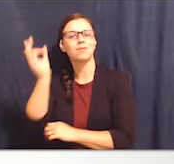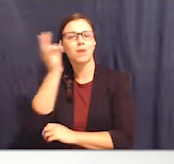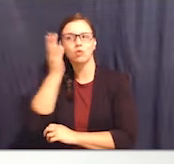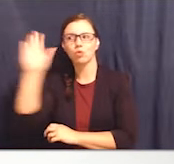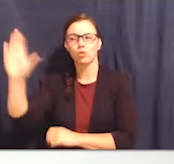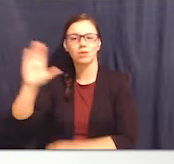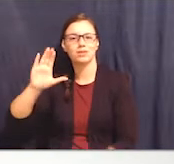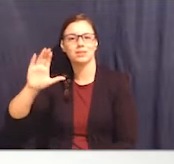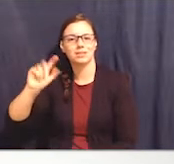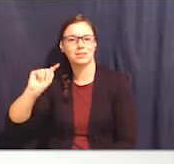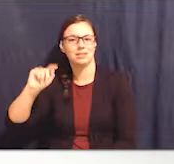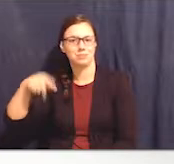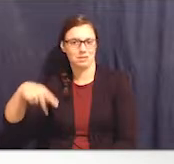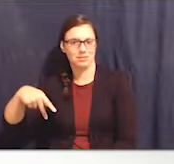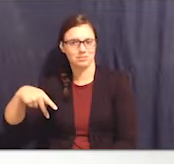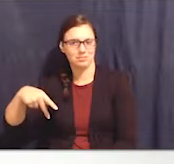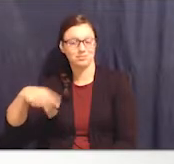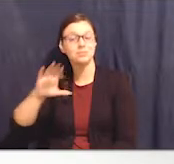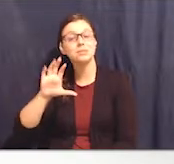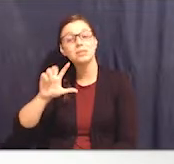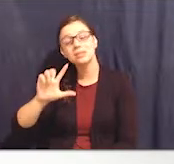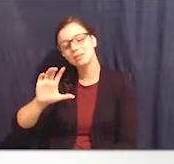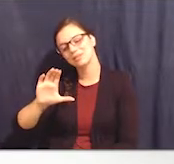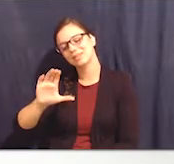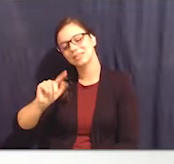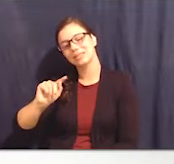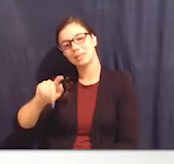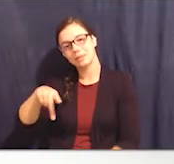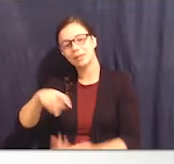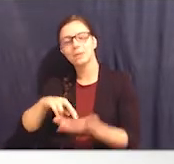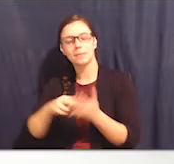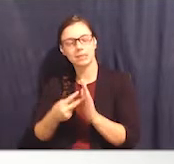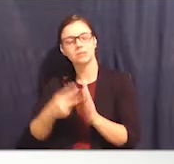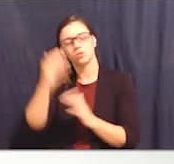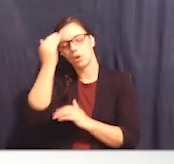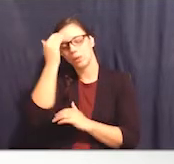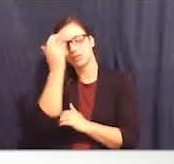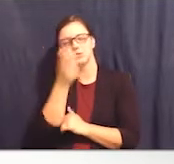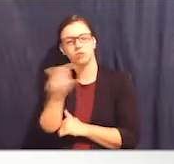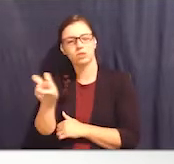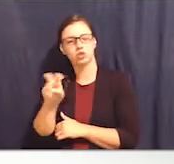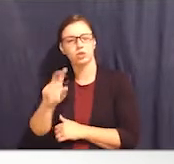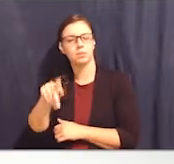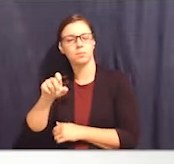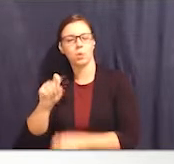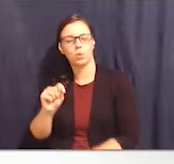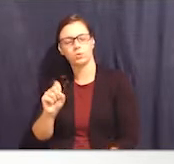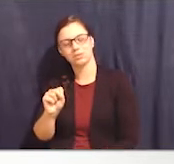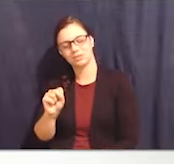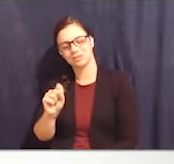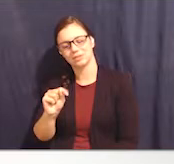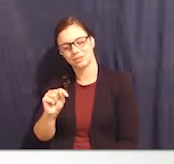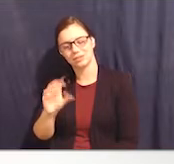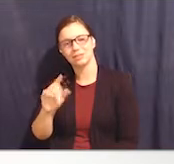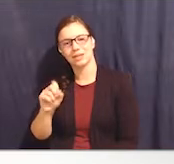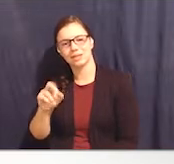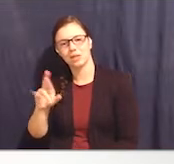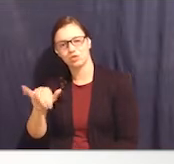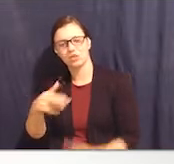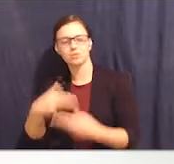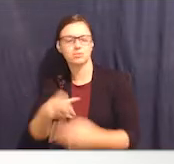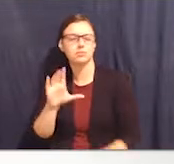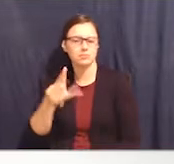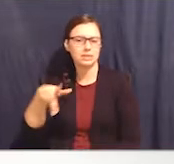there? Funding was set aside to be able to support this. So there are funds for scholarships for students